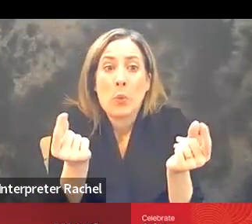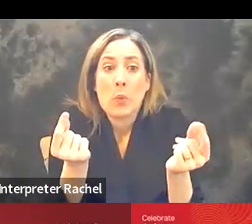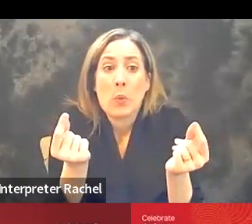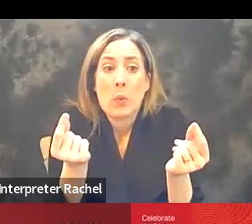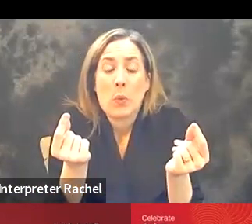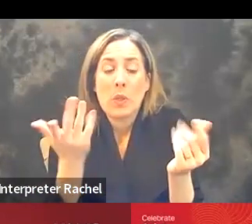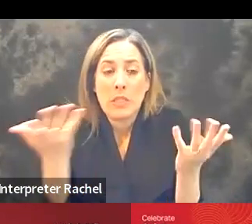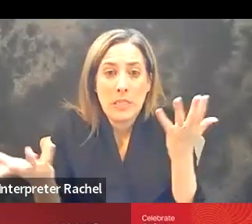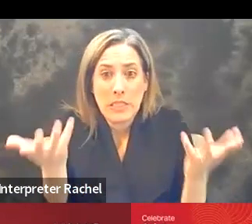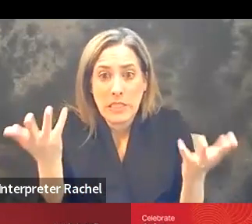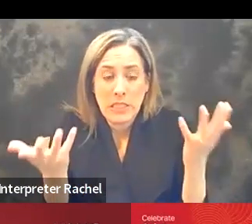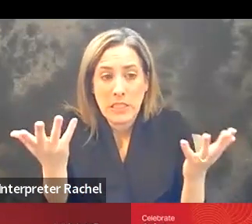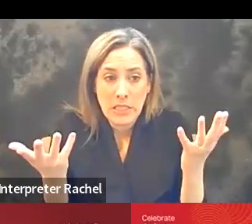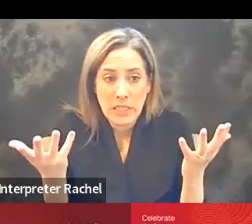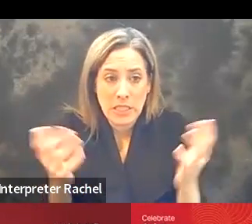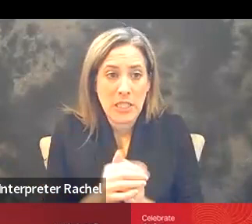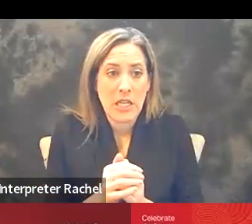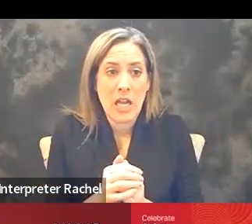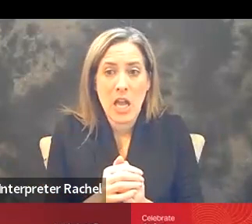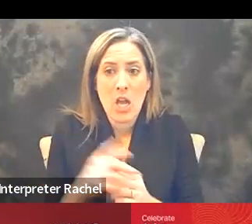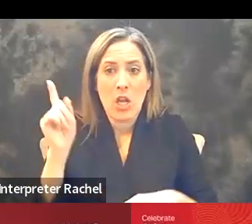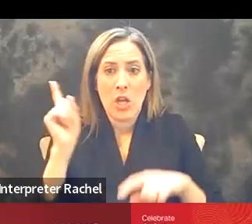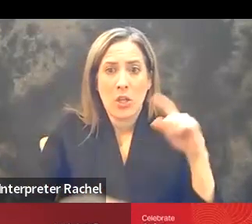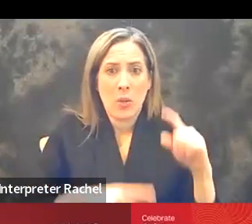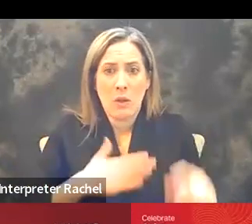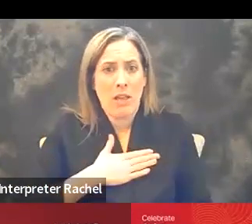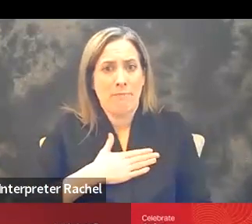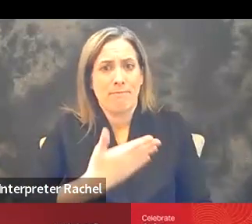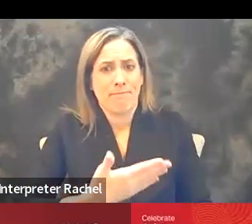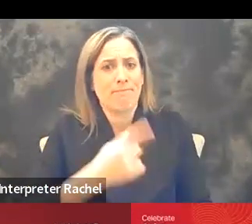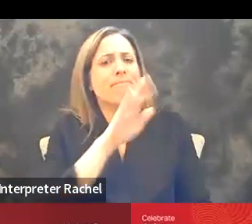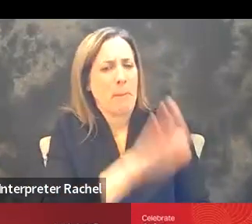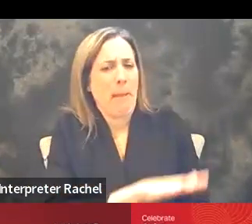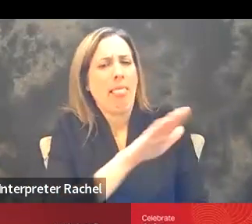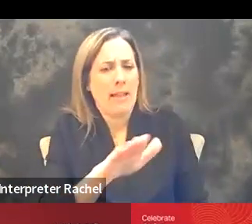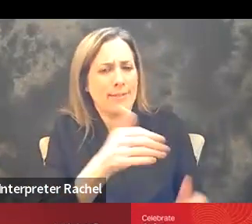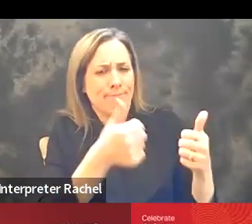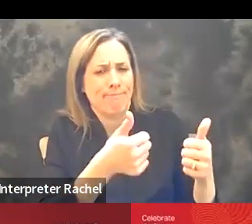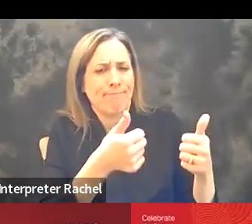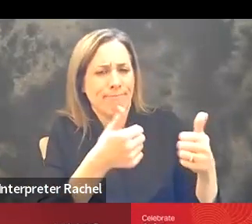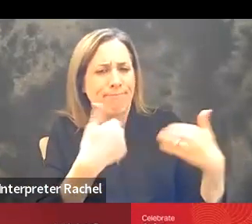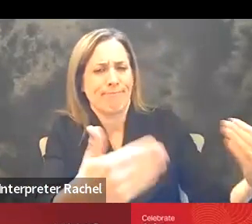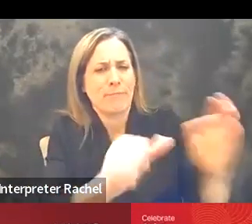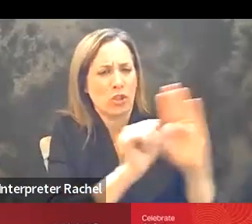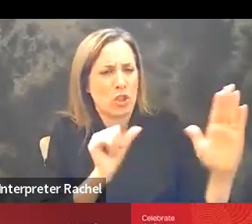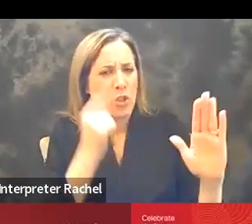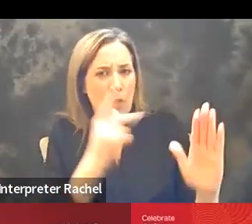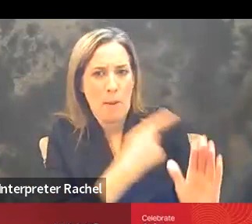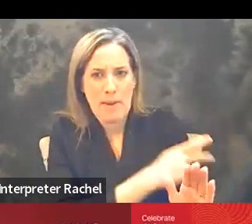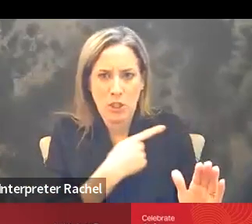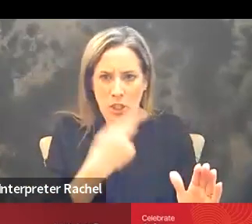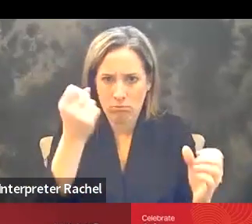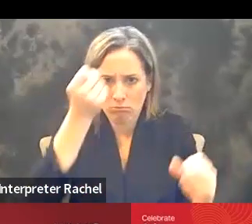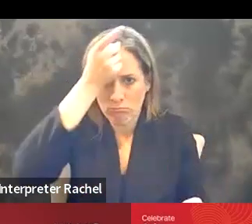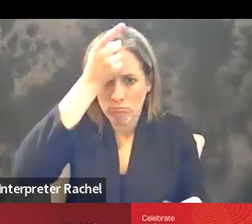dispense blessings to consent patients who don't understand what you're about to do to them. It's a very complex issue,